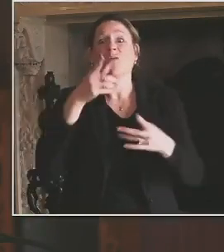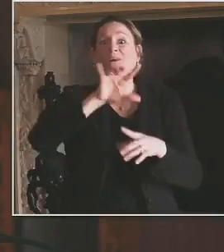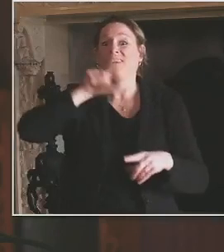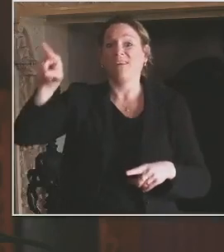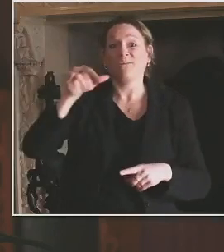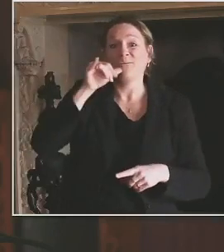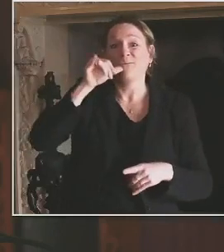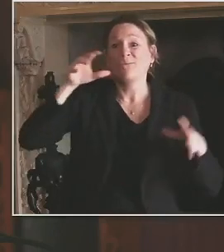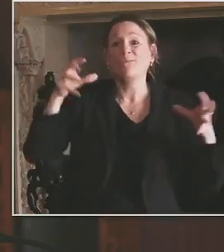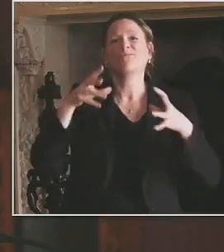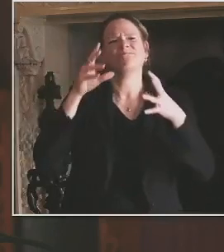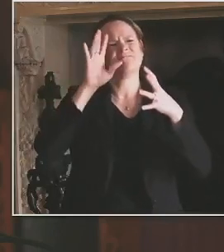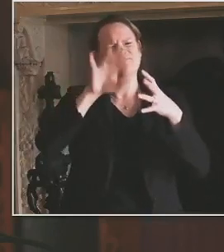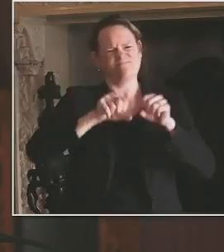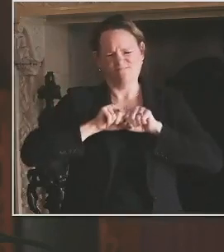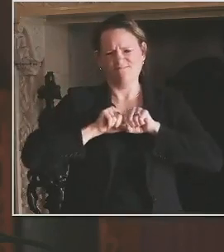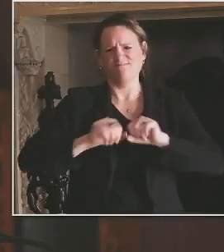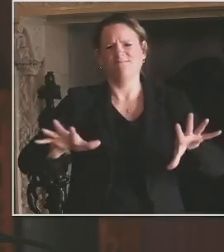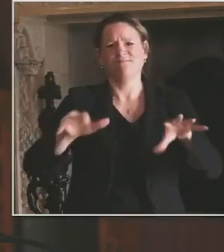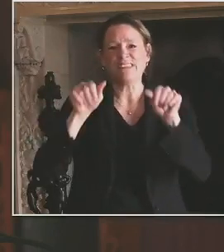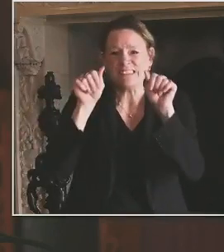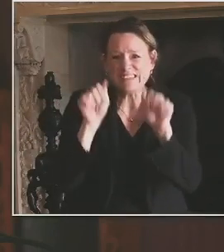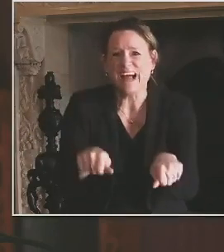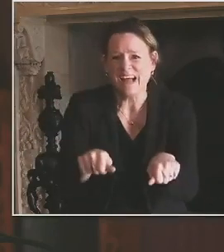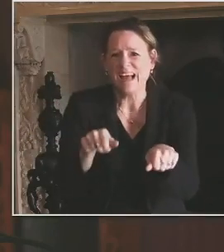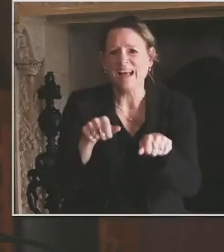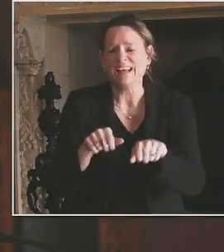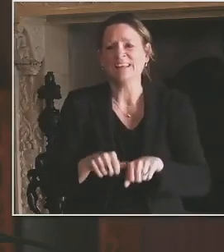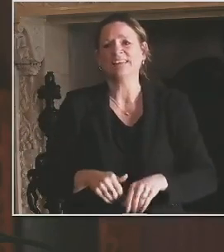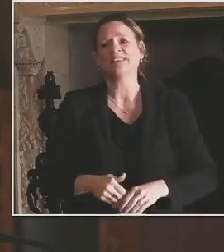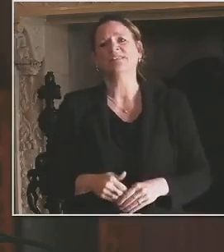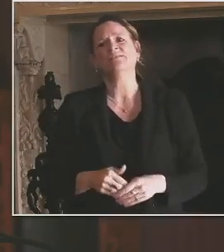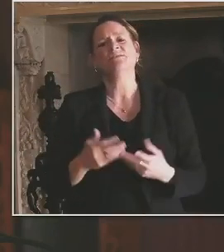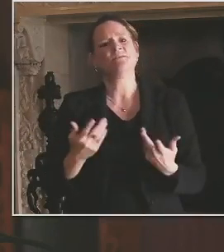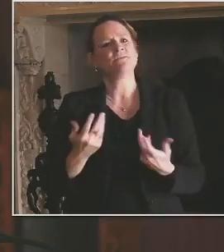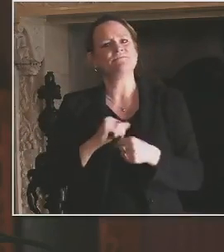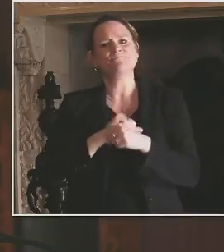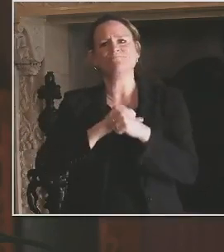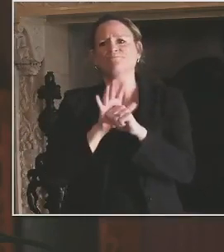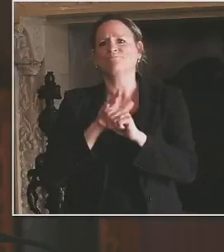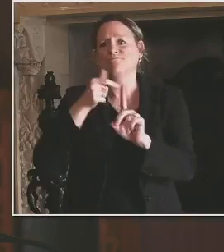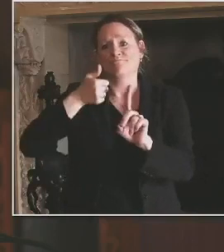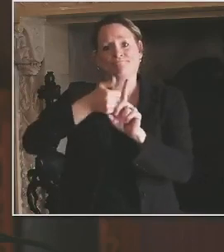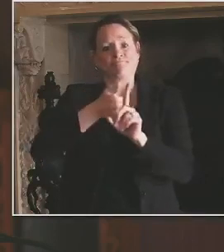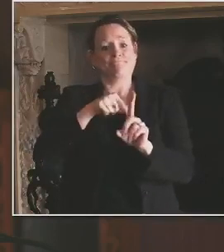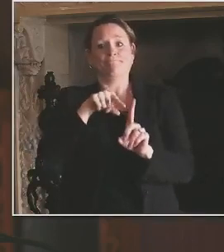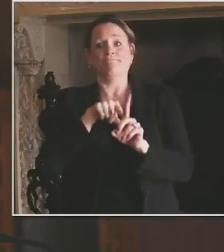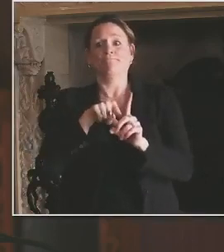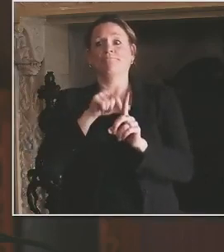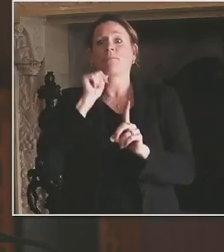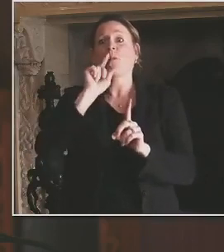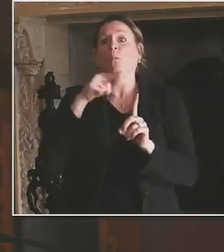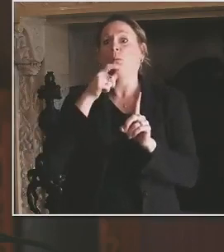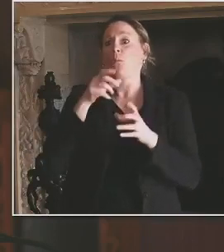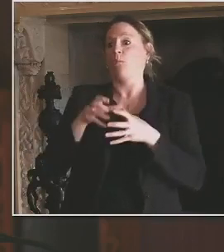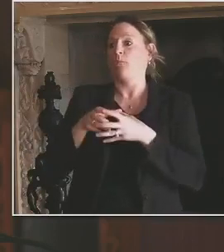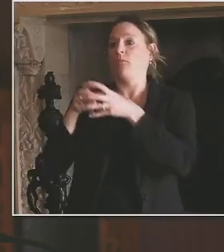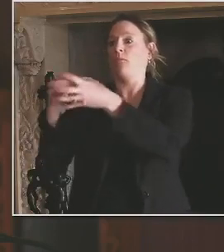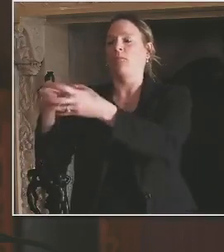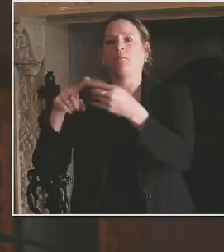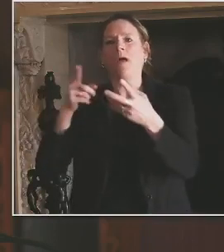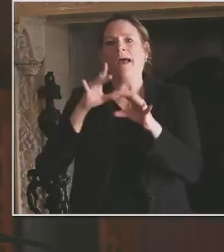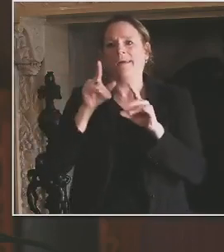spread COVID-19. And we know that the virus goes beyond those first few people who are infected. An infection at a